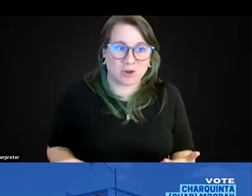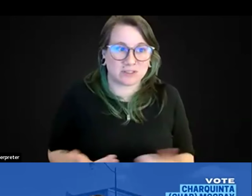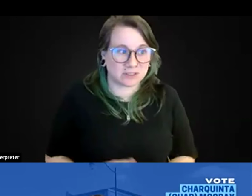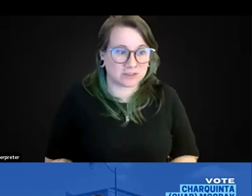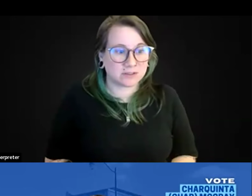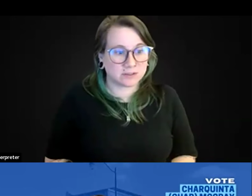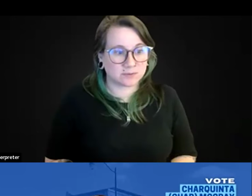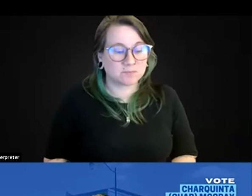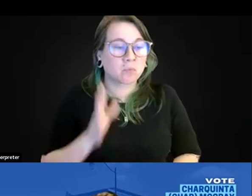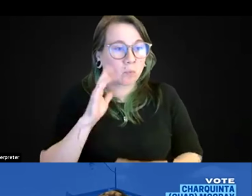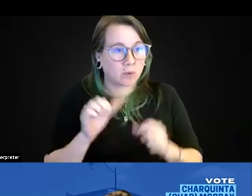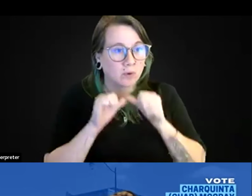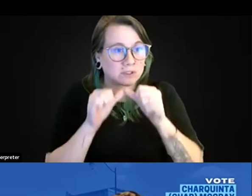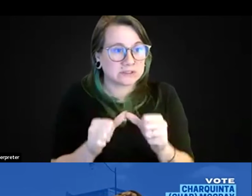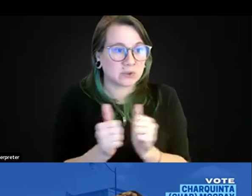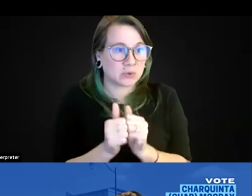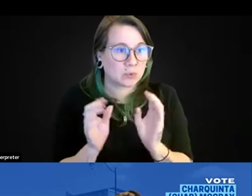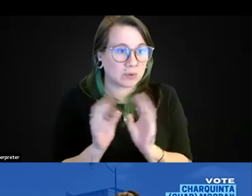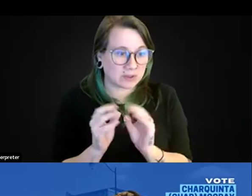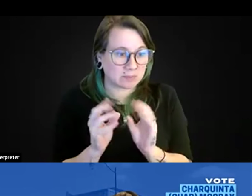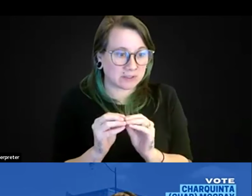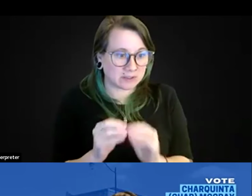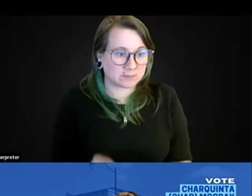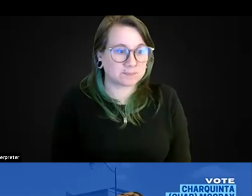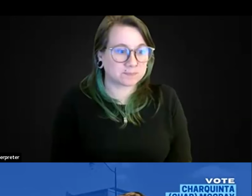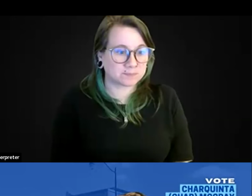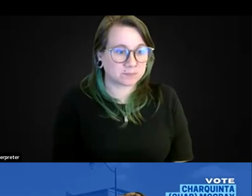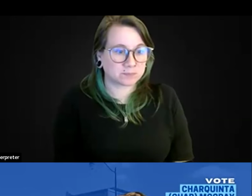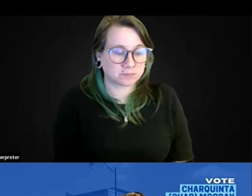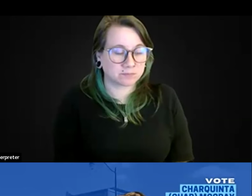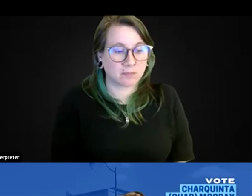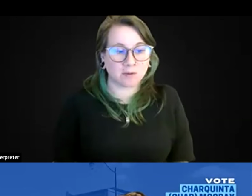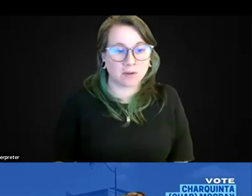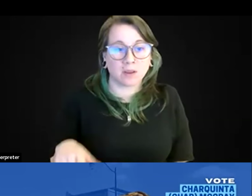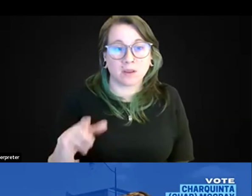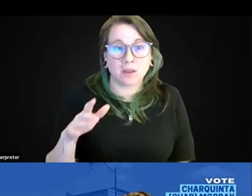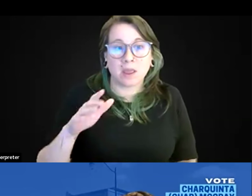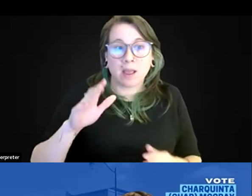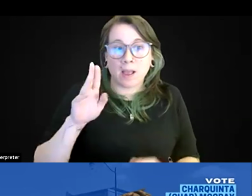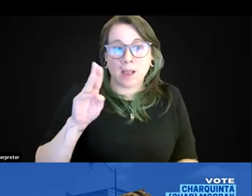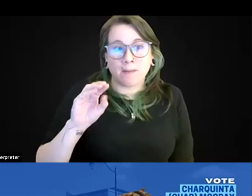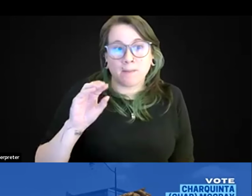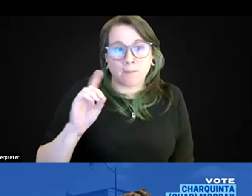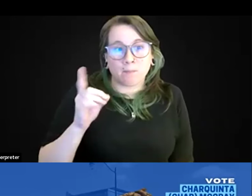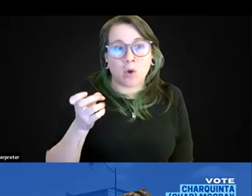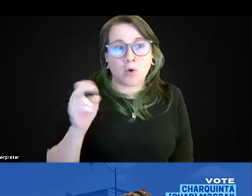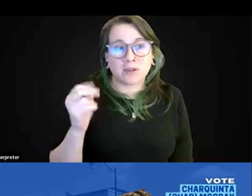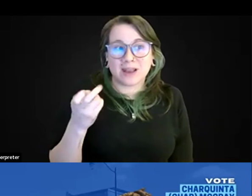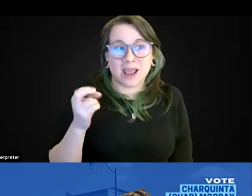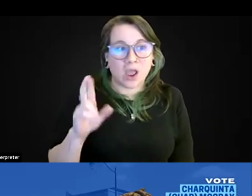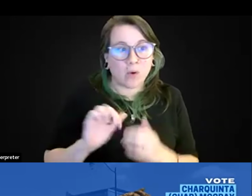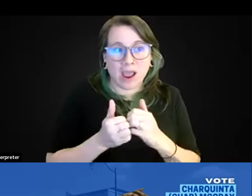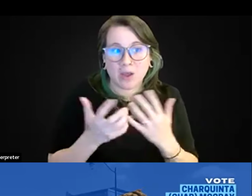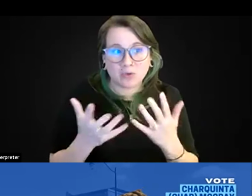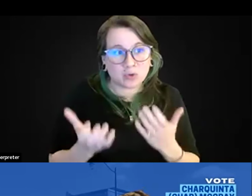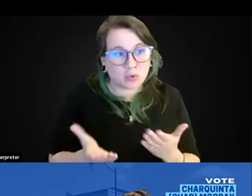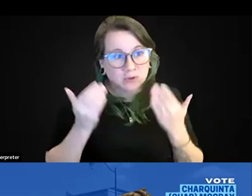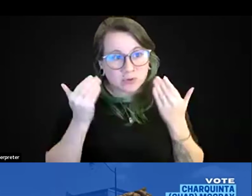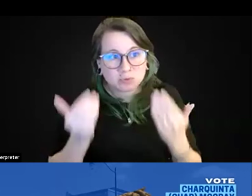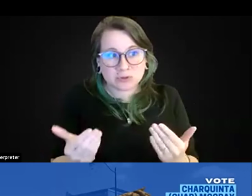We'll continue with the meeting. Ms. Moldenhauer, how do you want us to proceed? Are you gonna want to table this